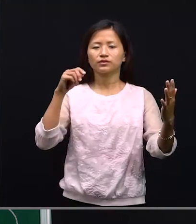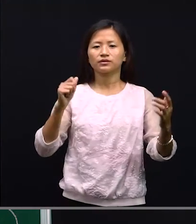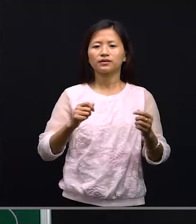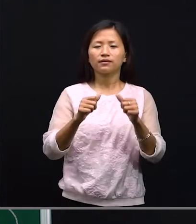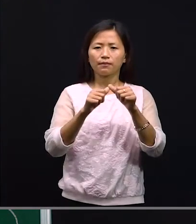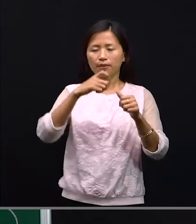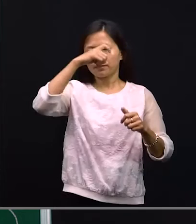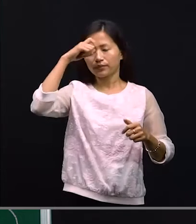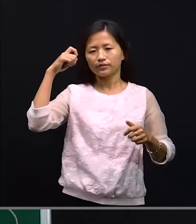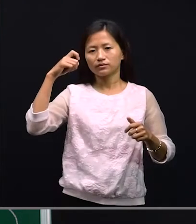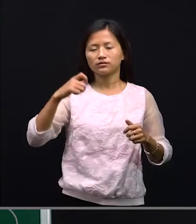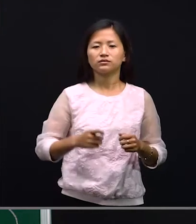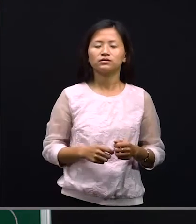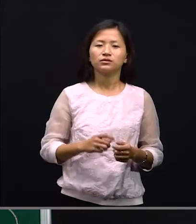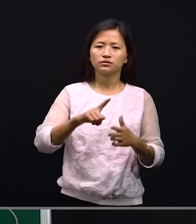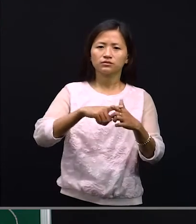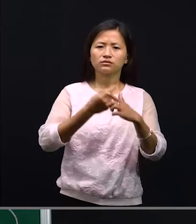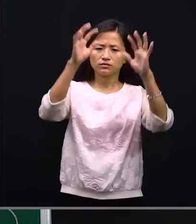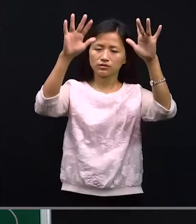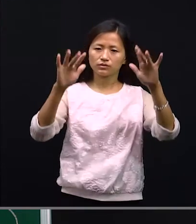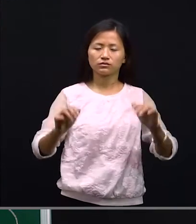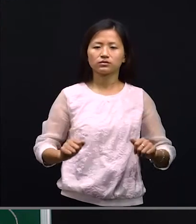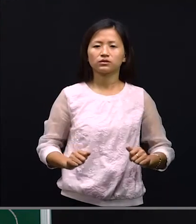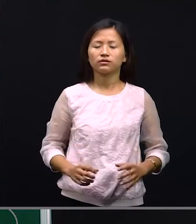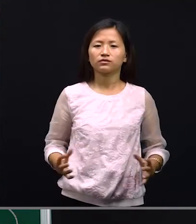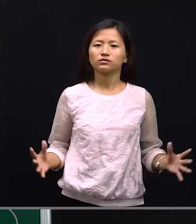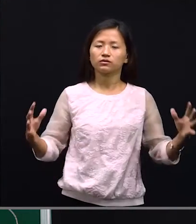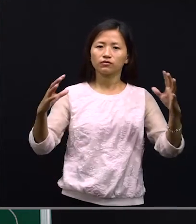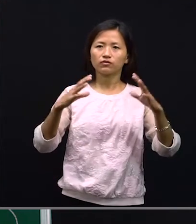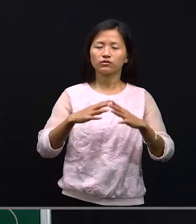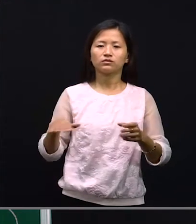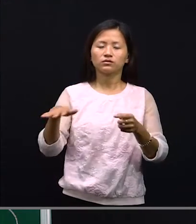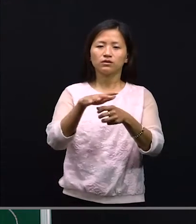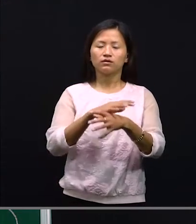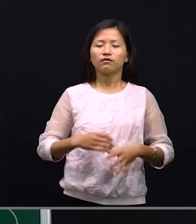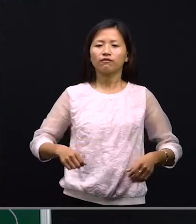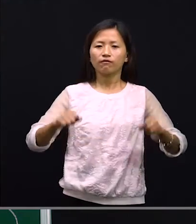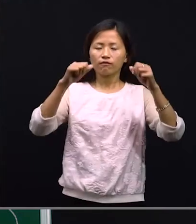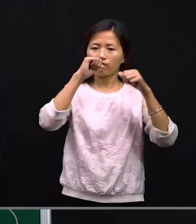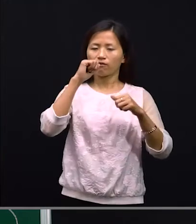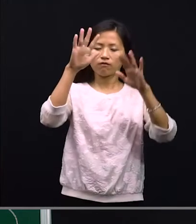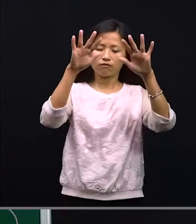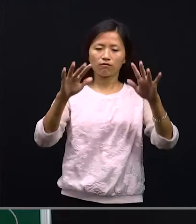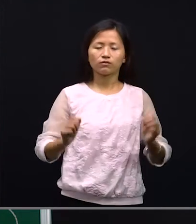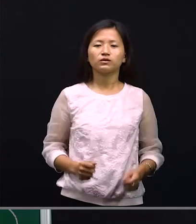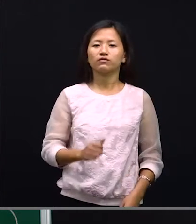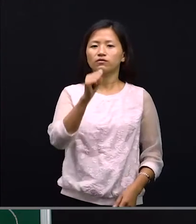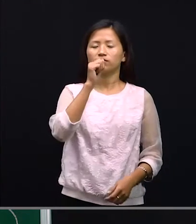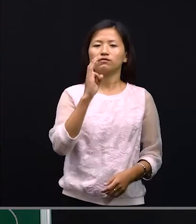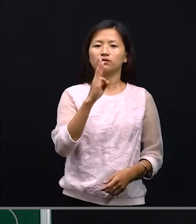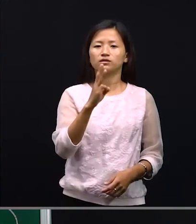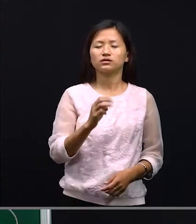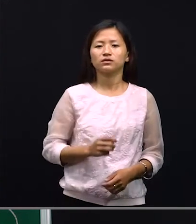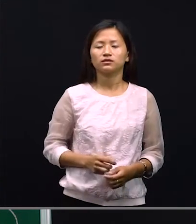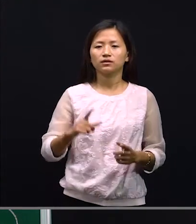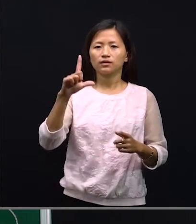and June, this Leaky River is there is abundance of water, okay. So this Leaky River, and here in